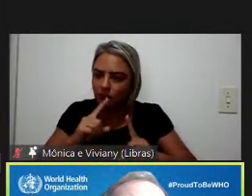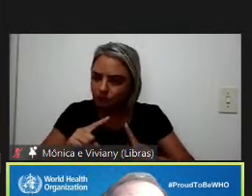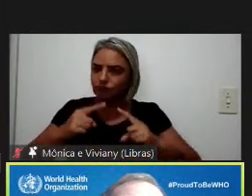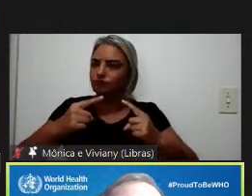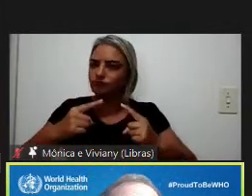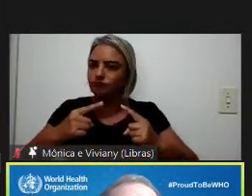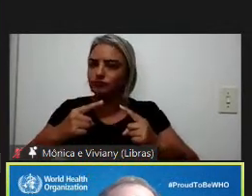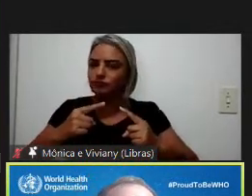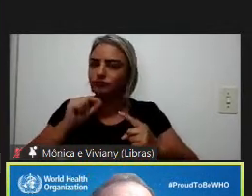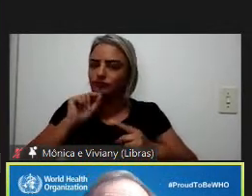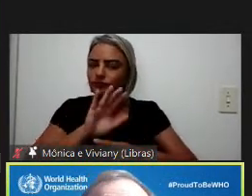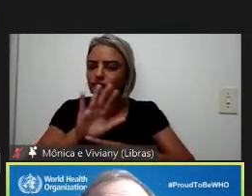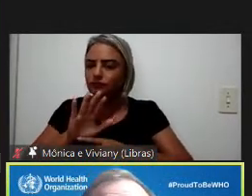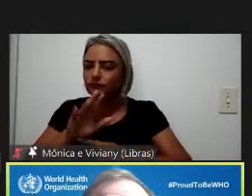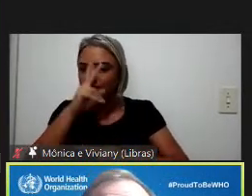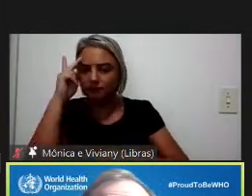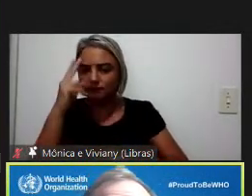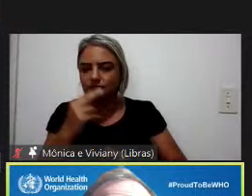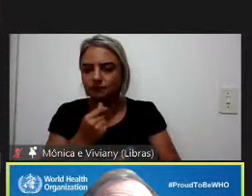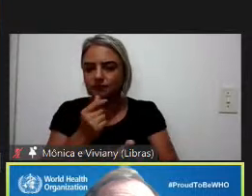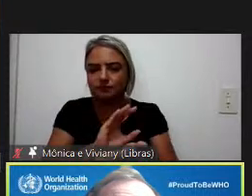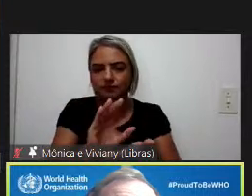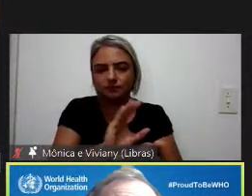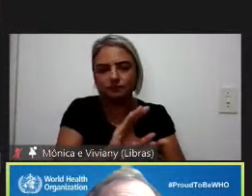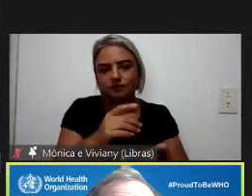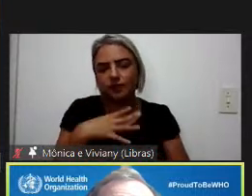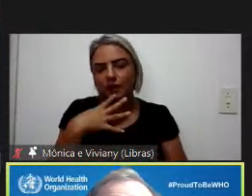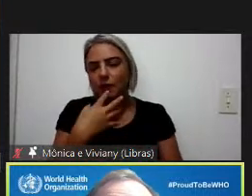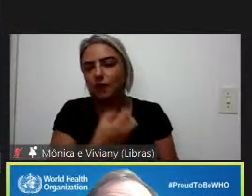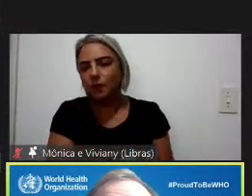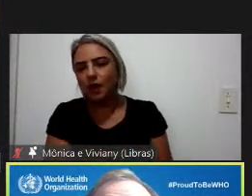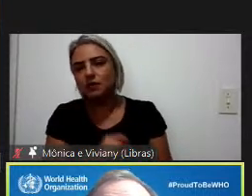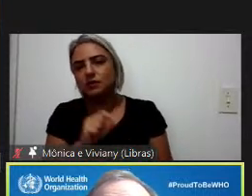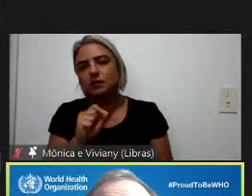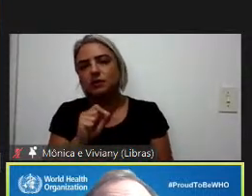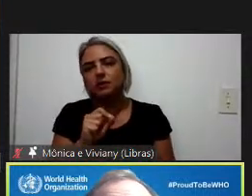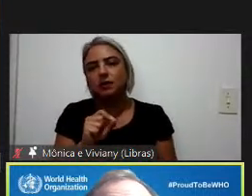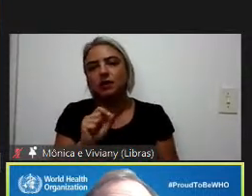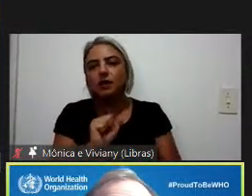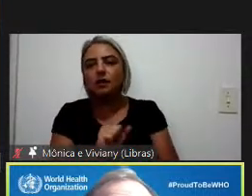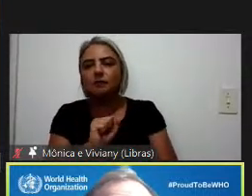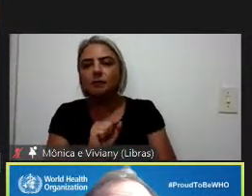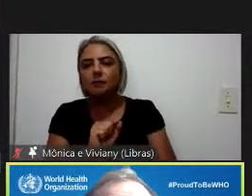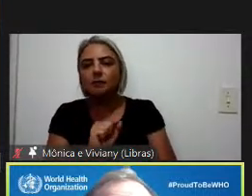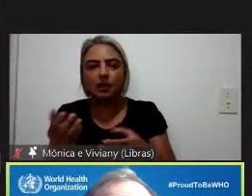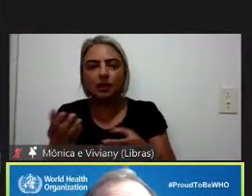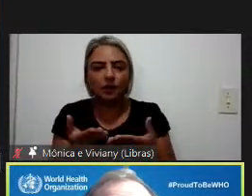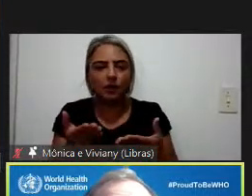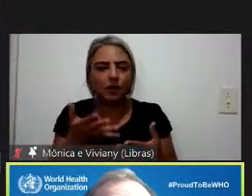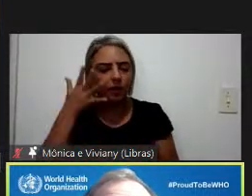financing. I think I'd like to stop here by really saying that